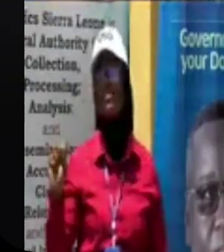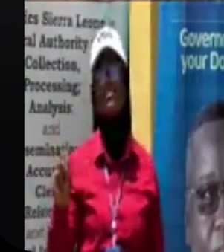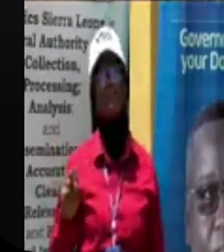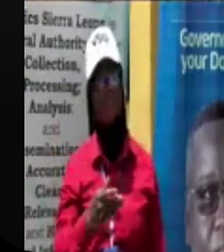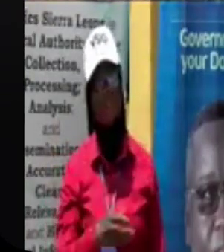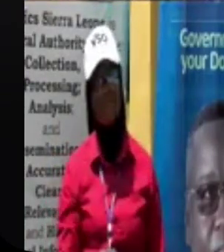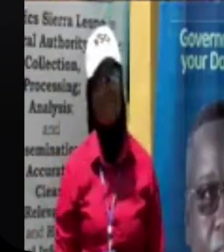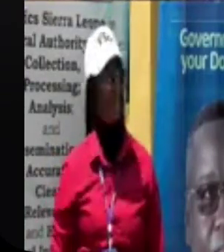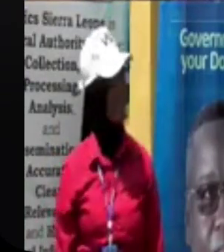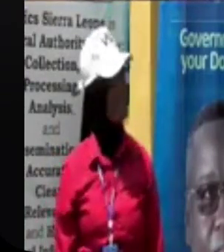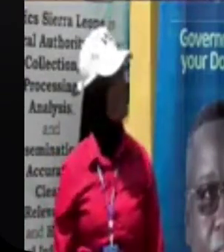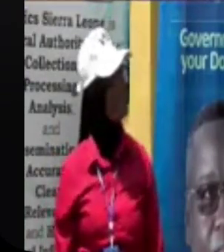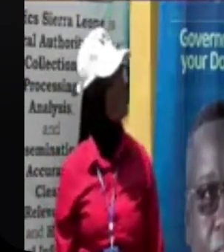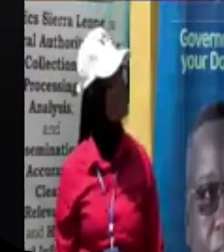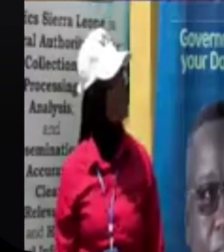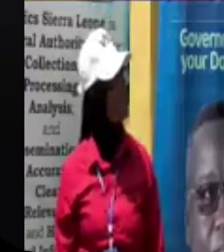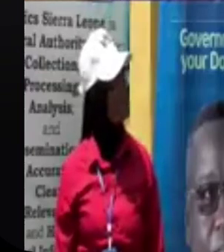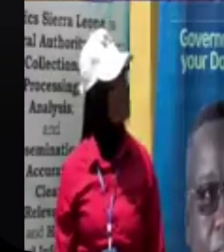but yes, after that,